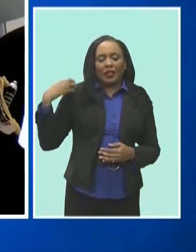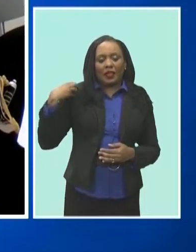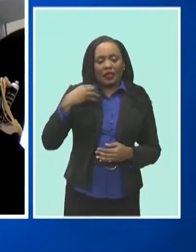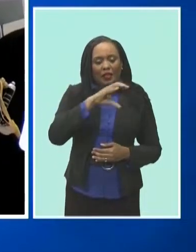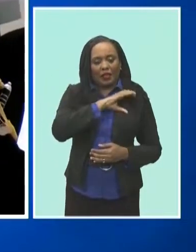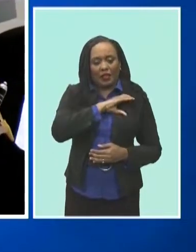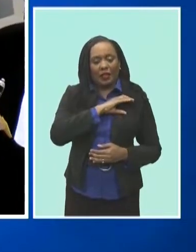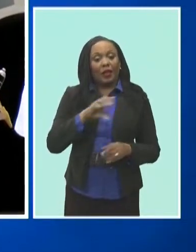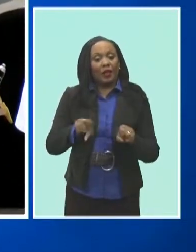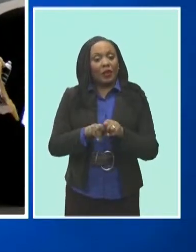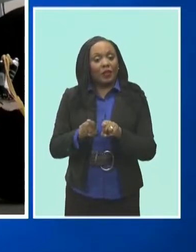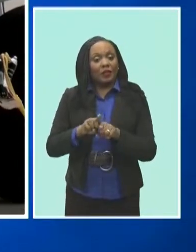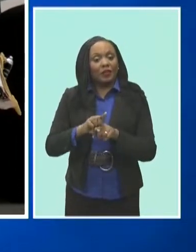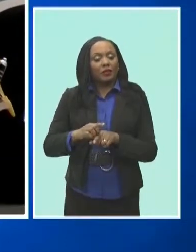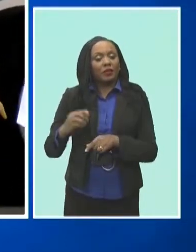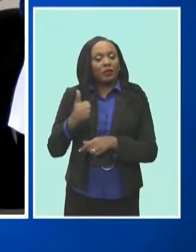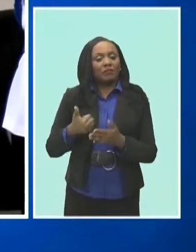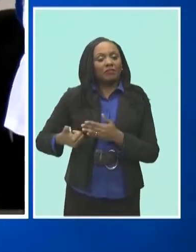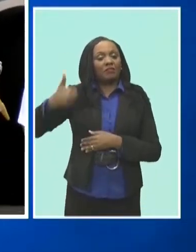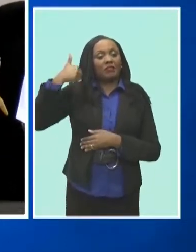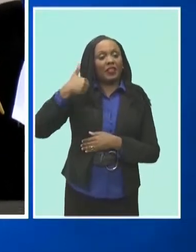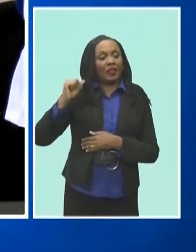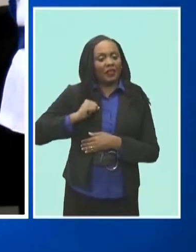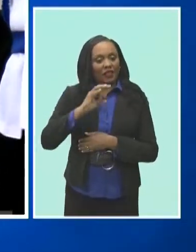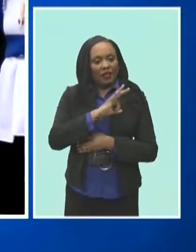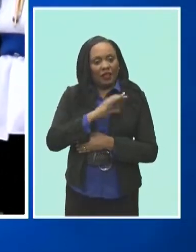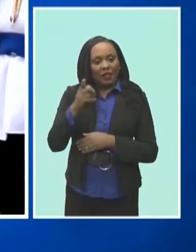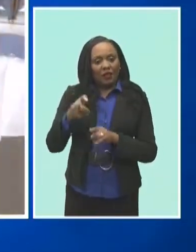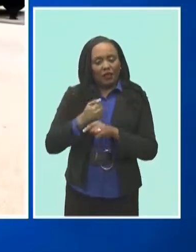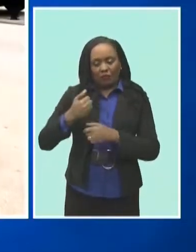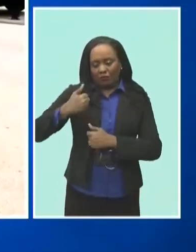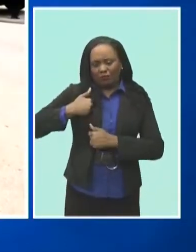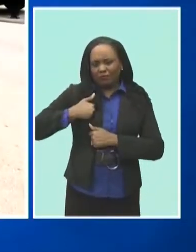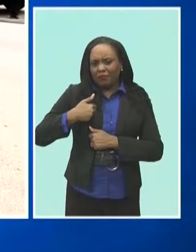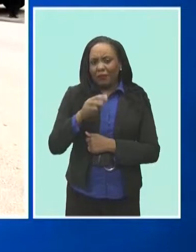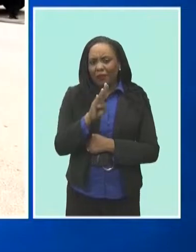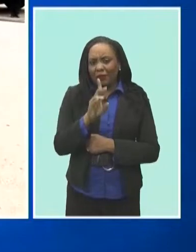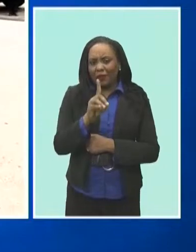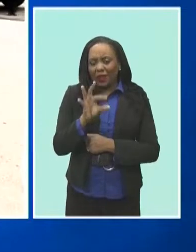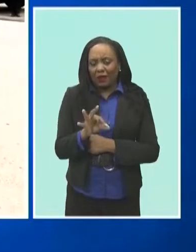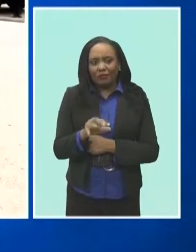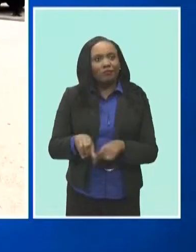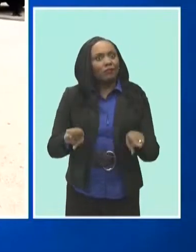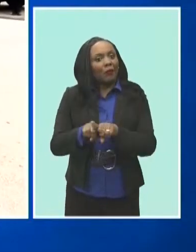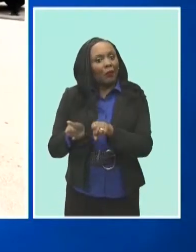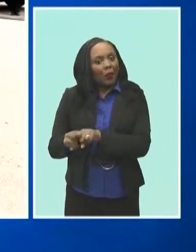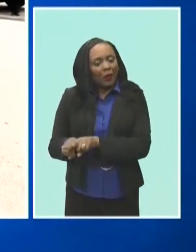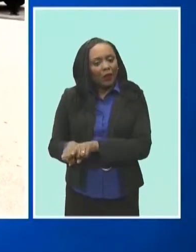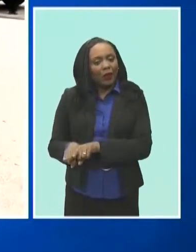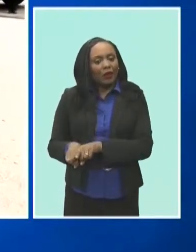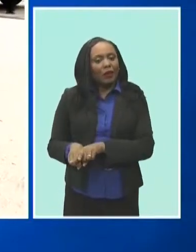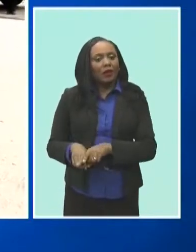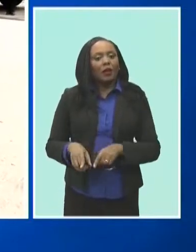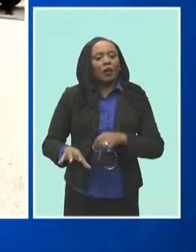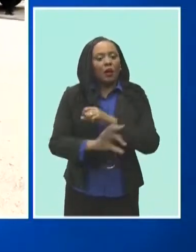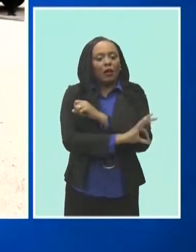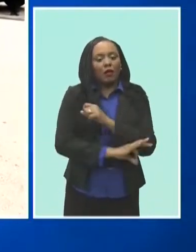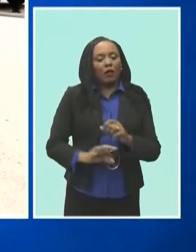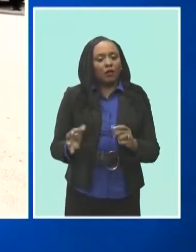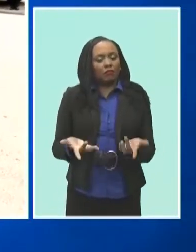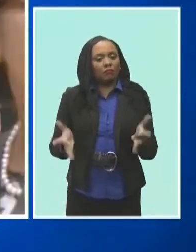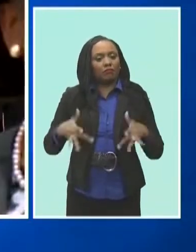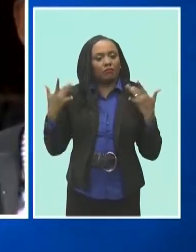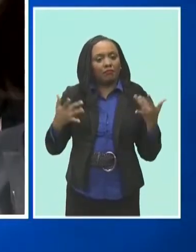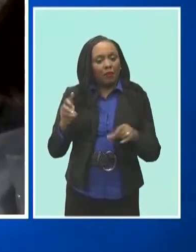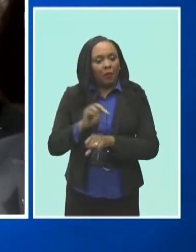and Chief of Staff of the Barbados Defence Force, Colonel Glenn Granham. Also on hand for the reception were Foreign Affairs Minister